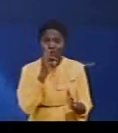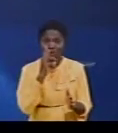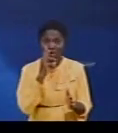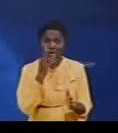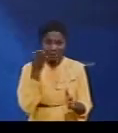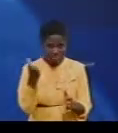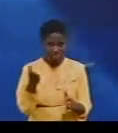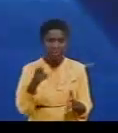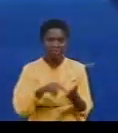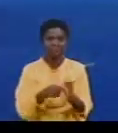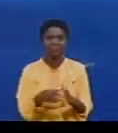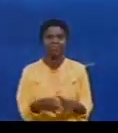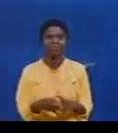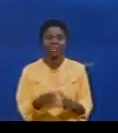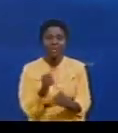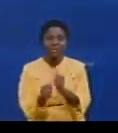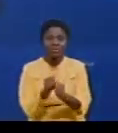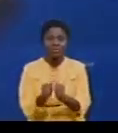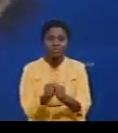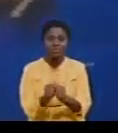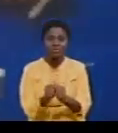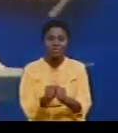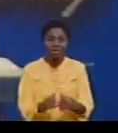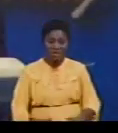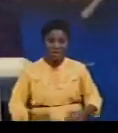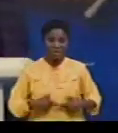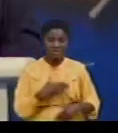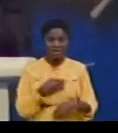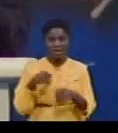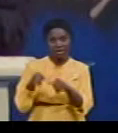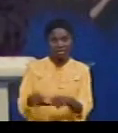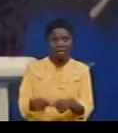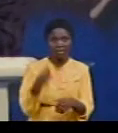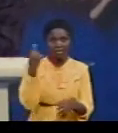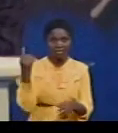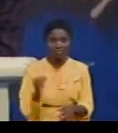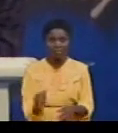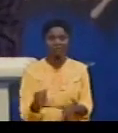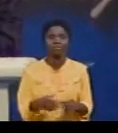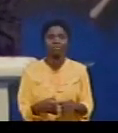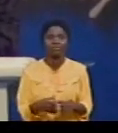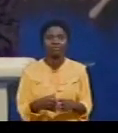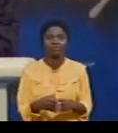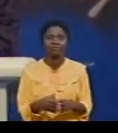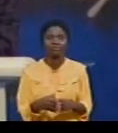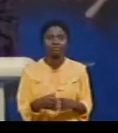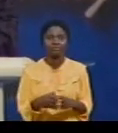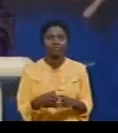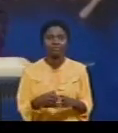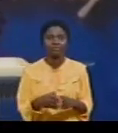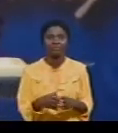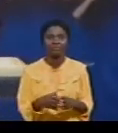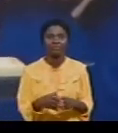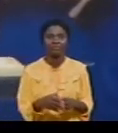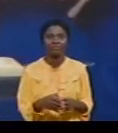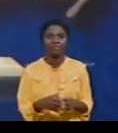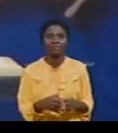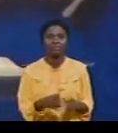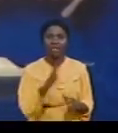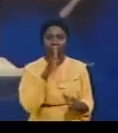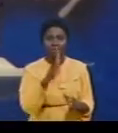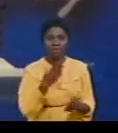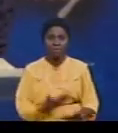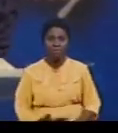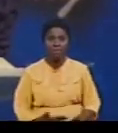there, which liveth and abideth forever. That means being born